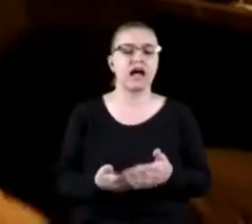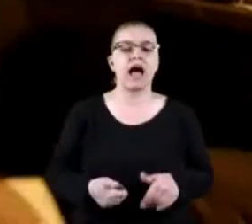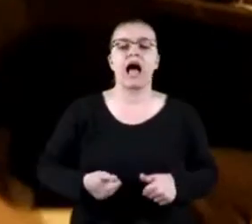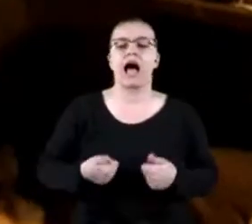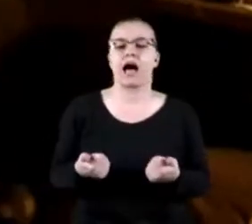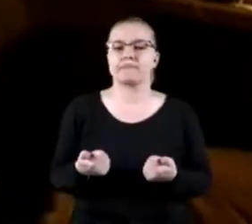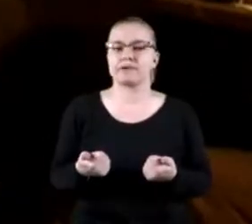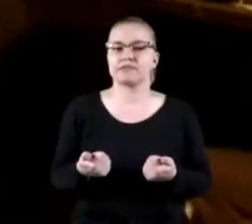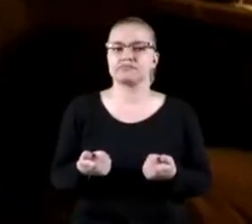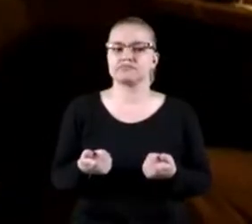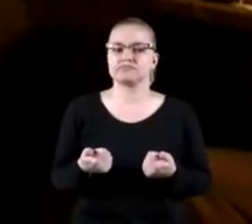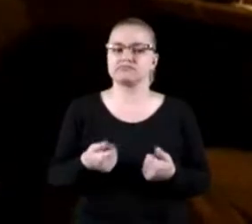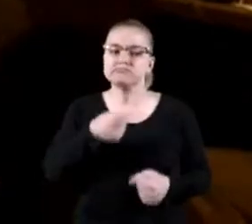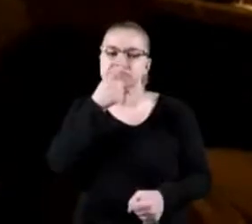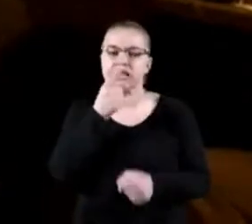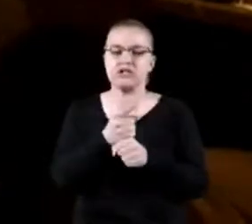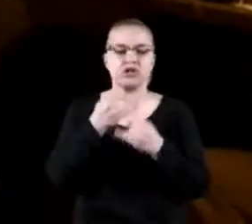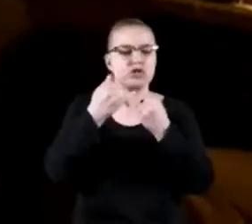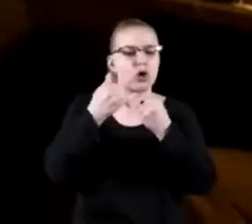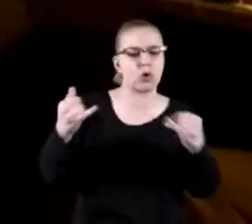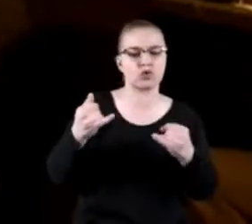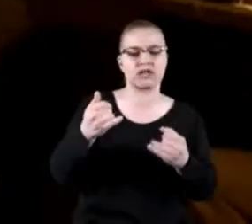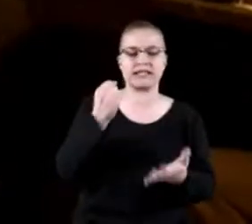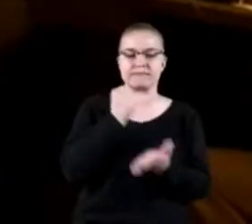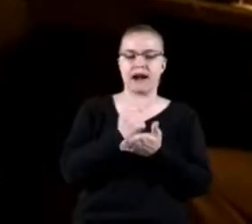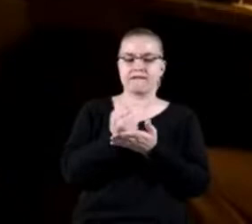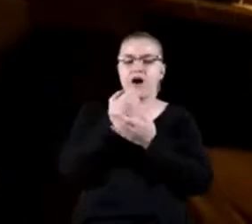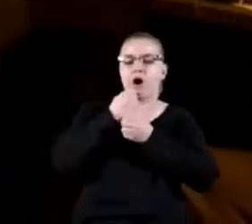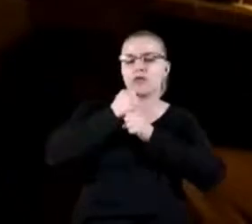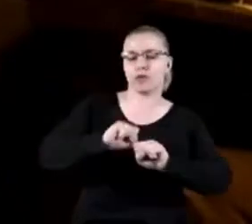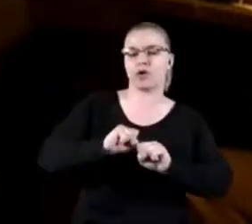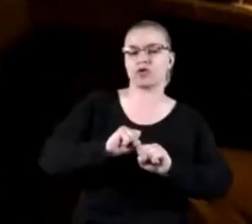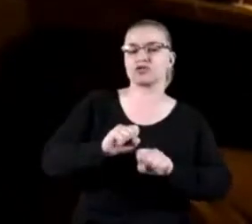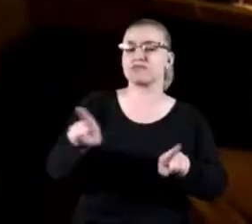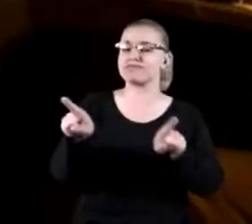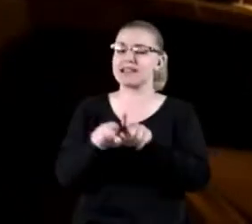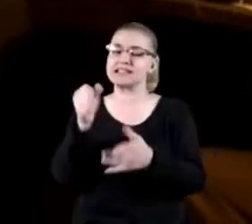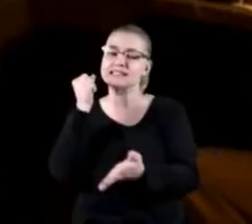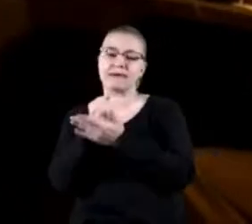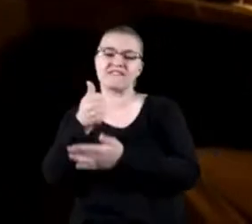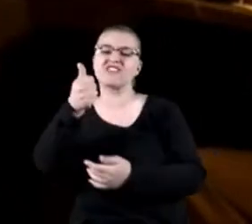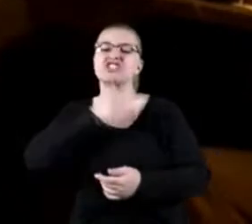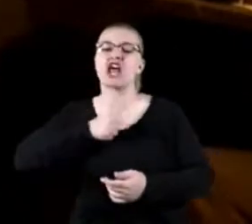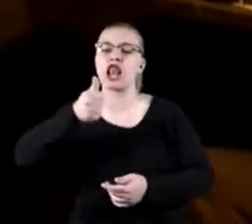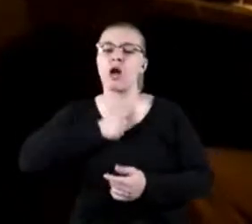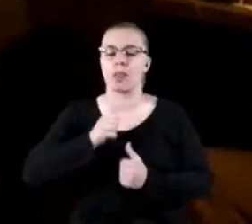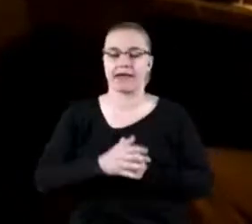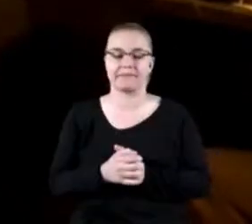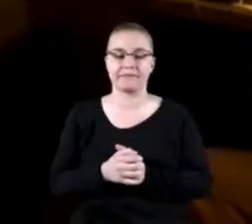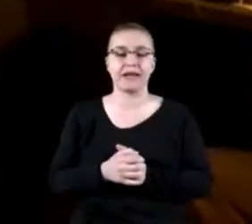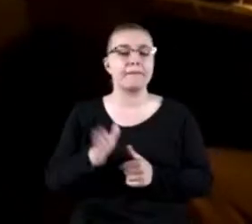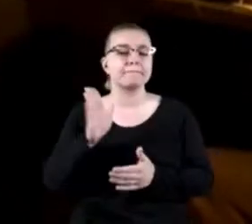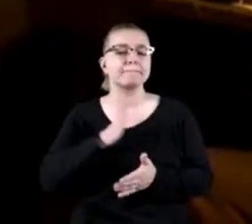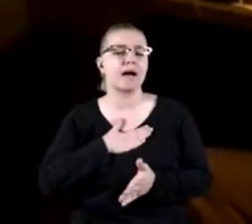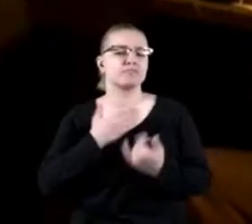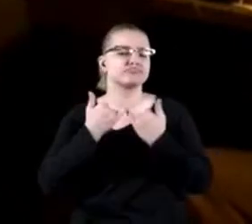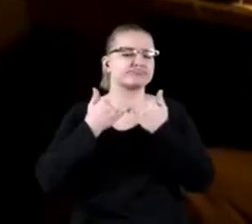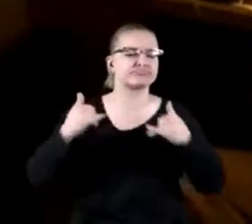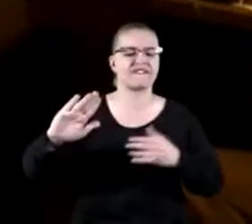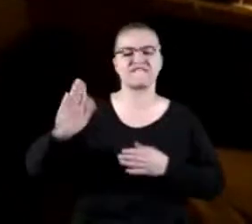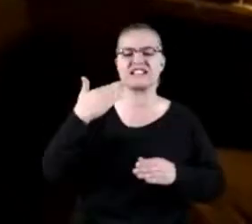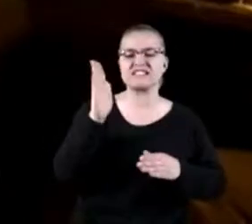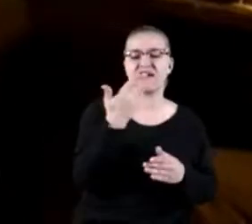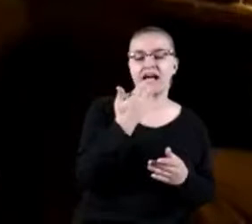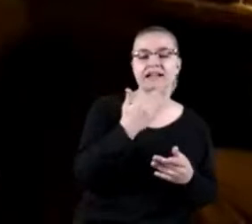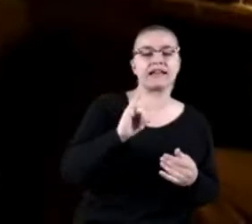However, we are still facing a lot of challenges in context of having access to resources. We have also